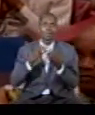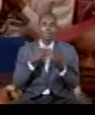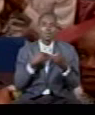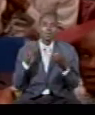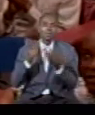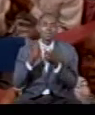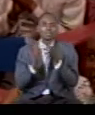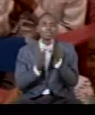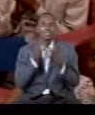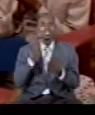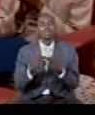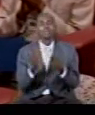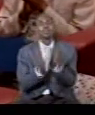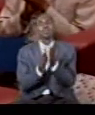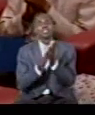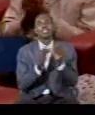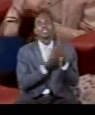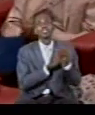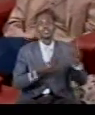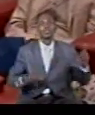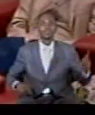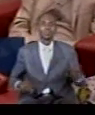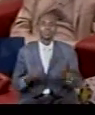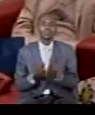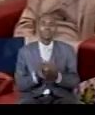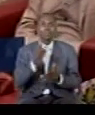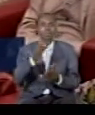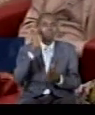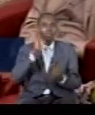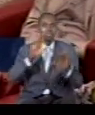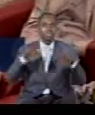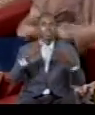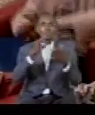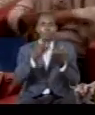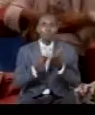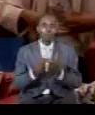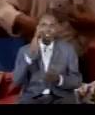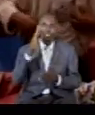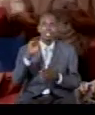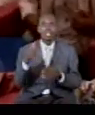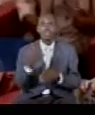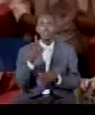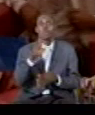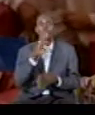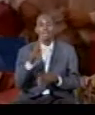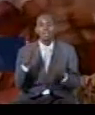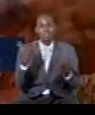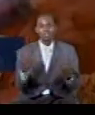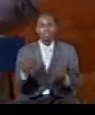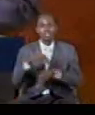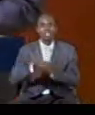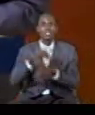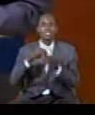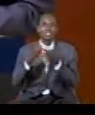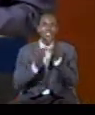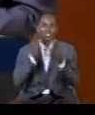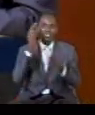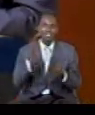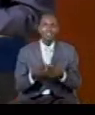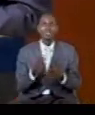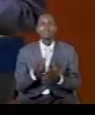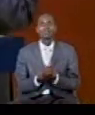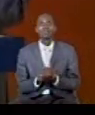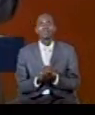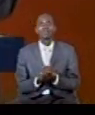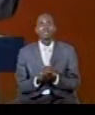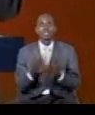name. Praise the Lord. You will share your own testimony anywhere you are tonight in Jesus' name. We